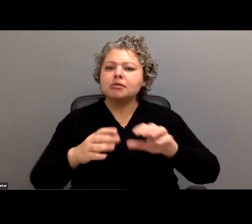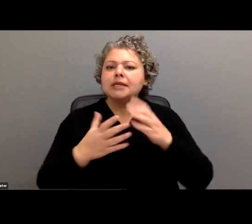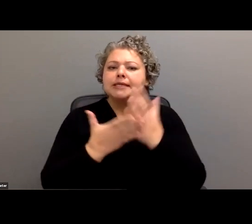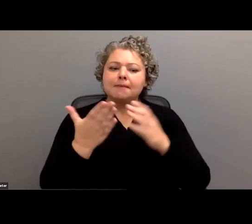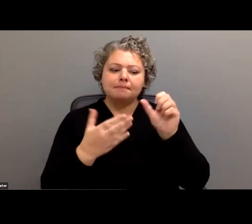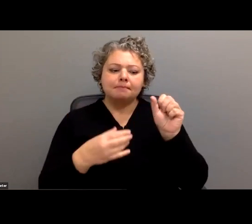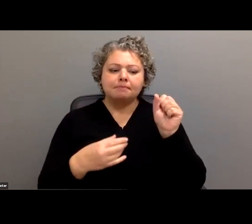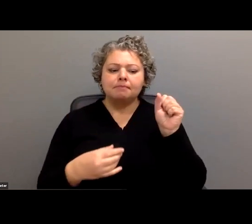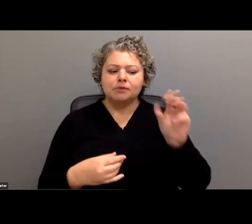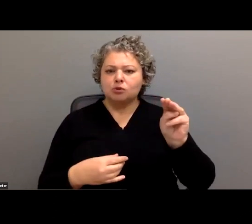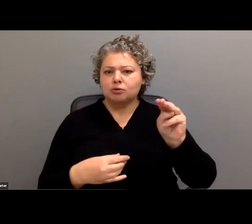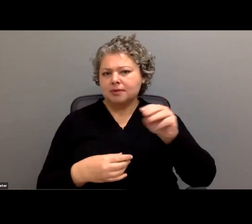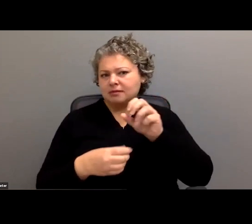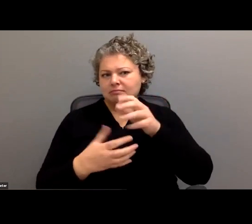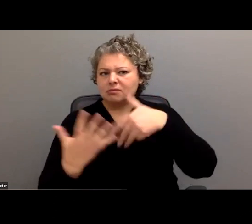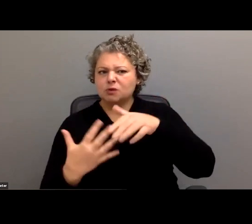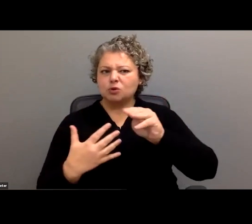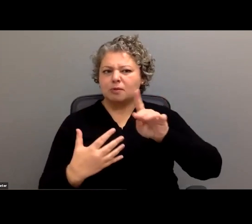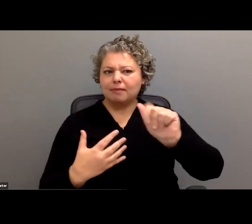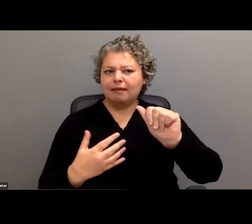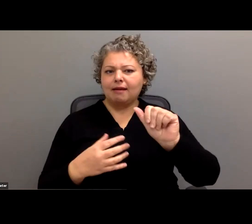And let me share my screen.